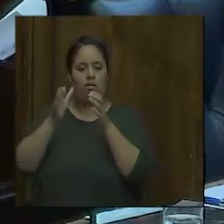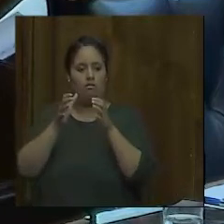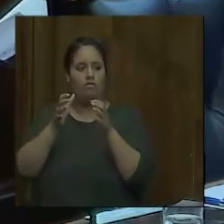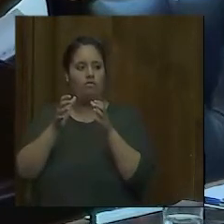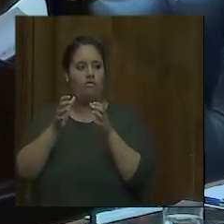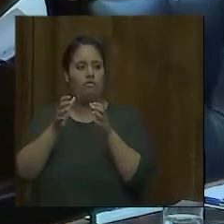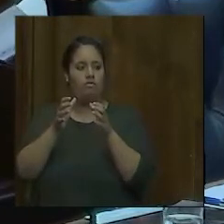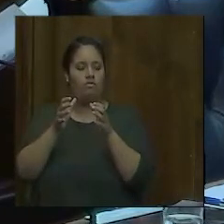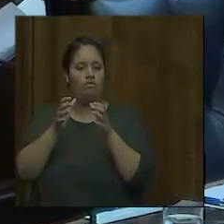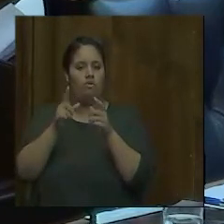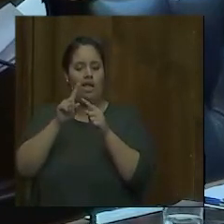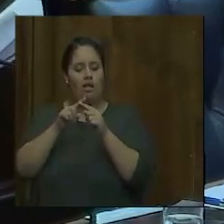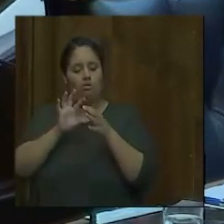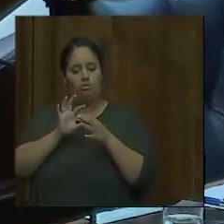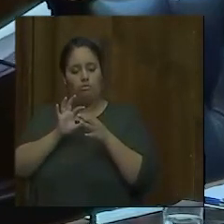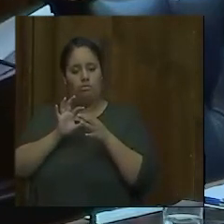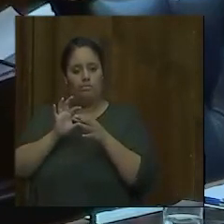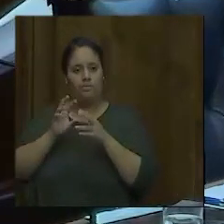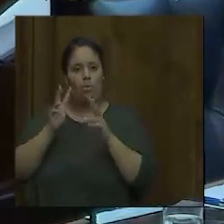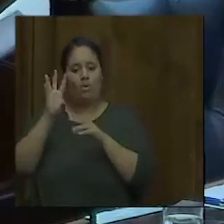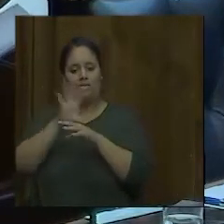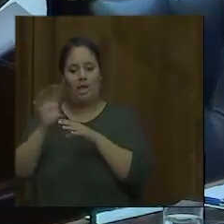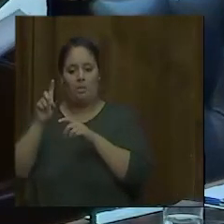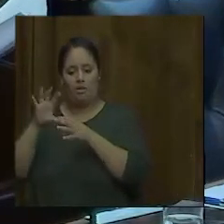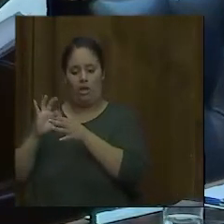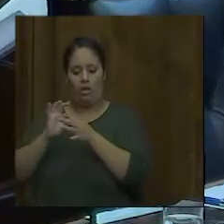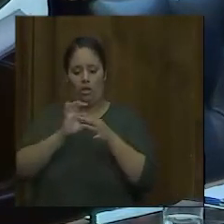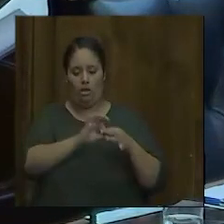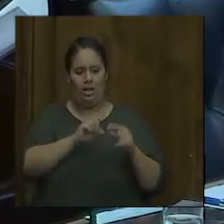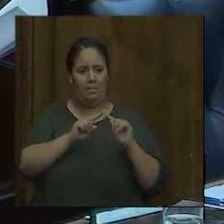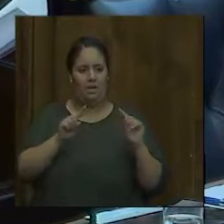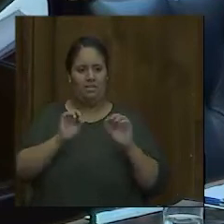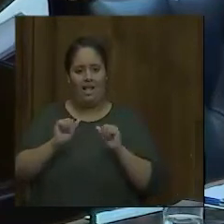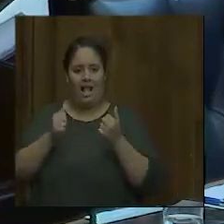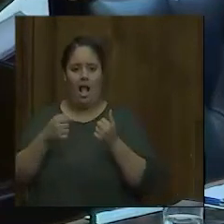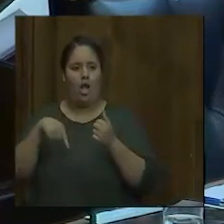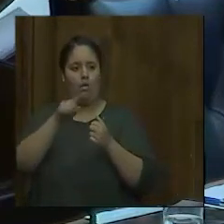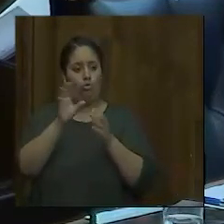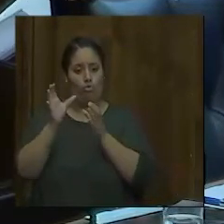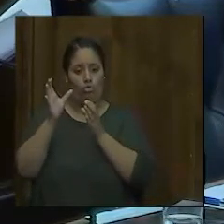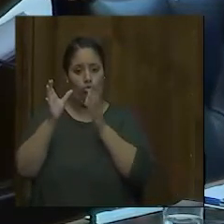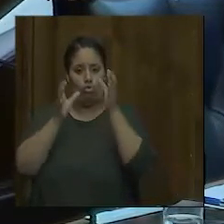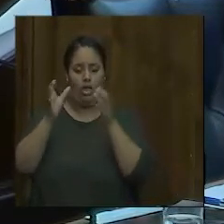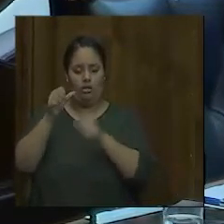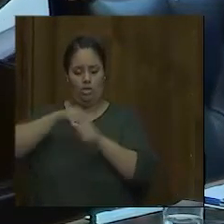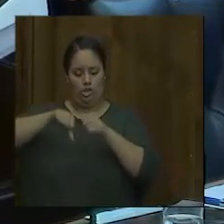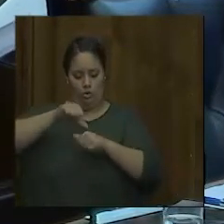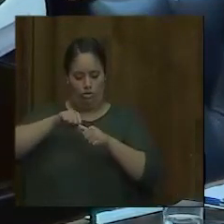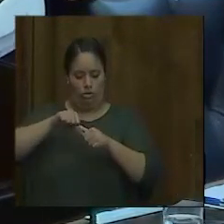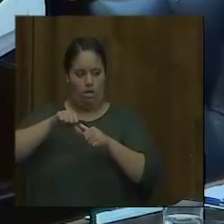and a connected Western Cape. How do you create a